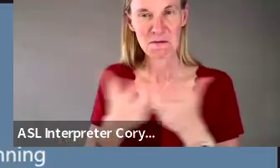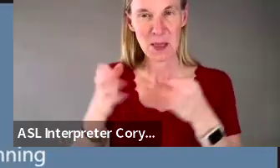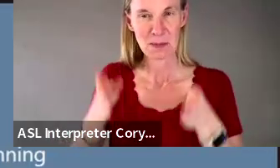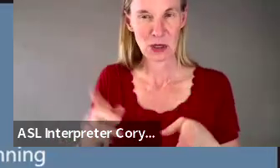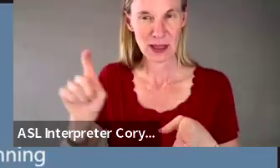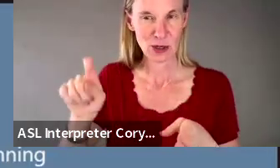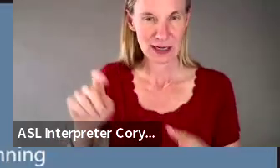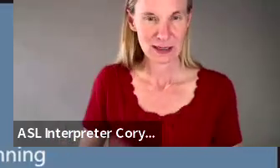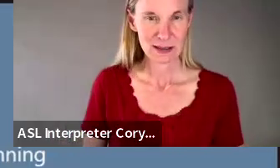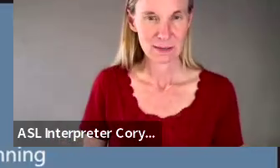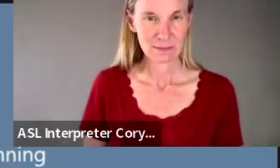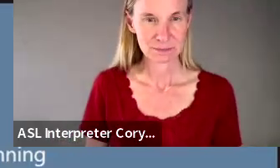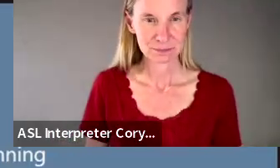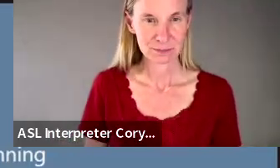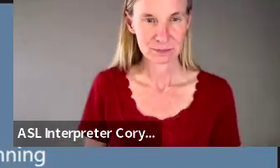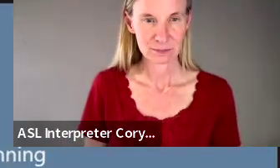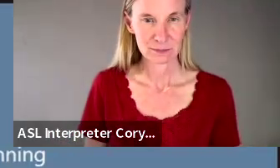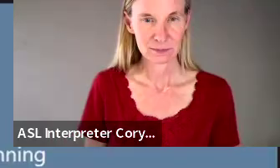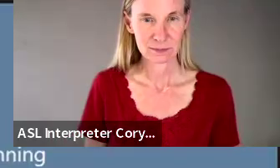needs.